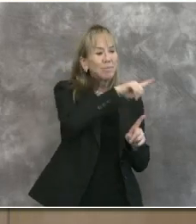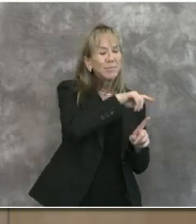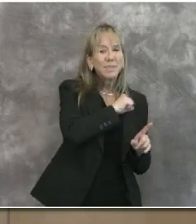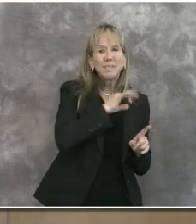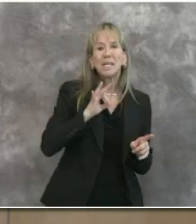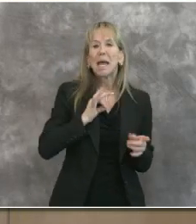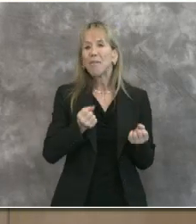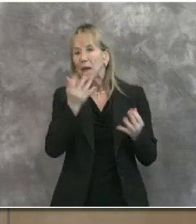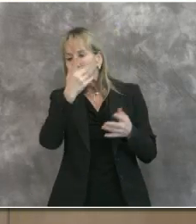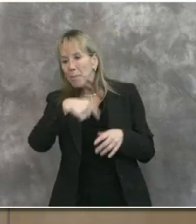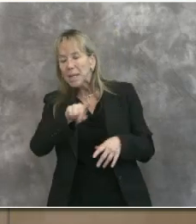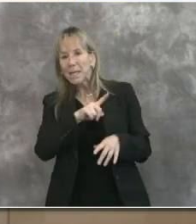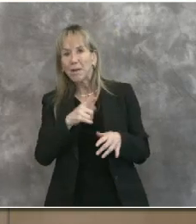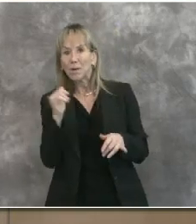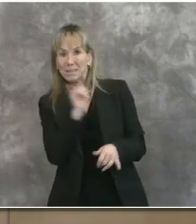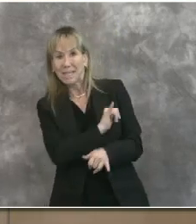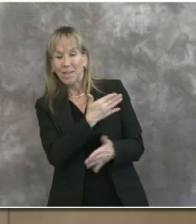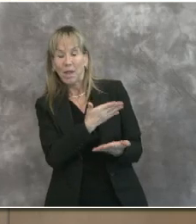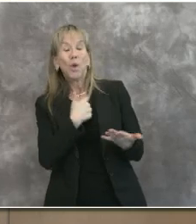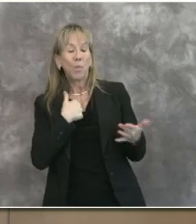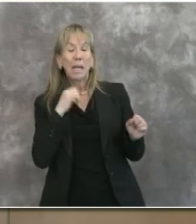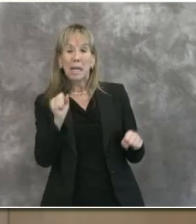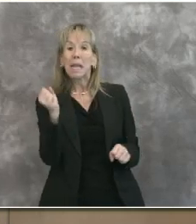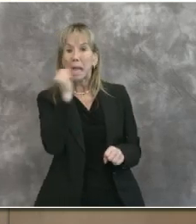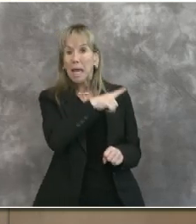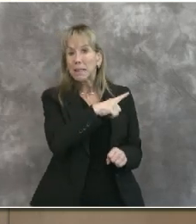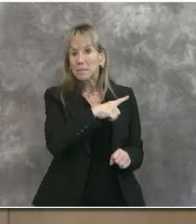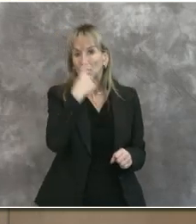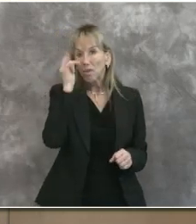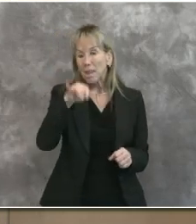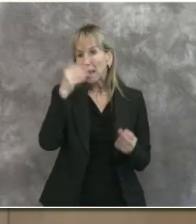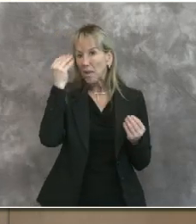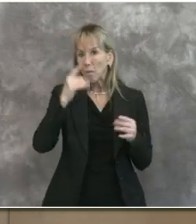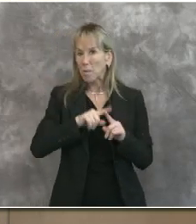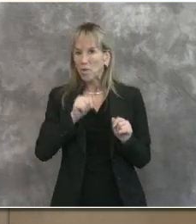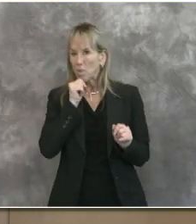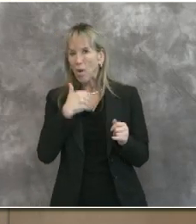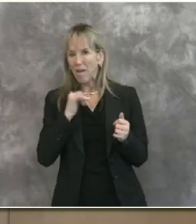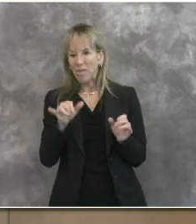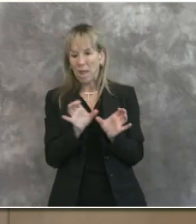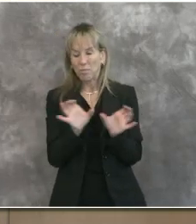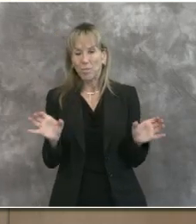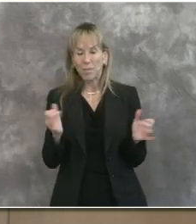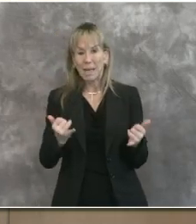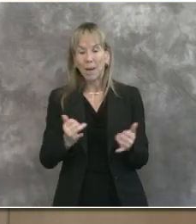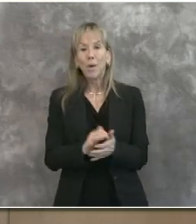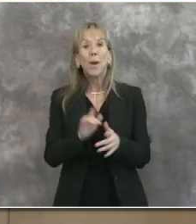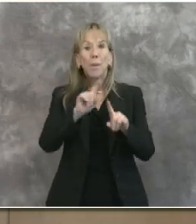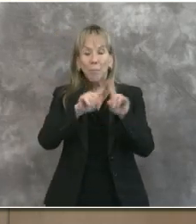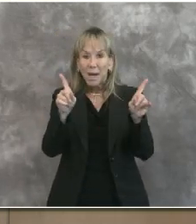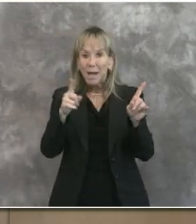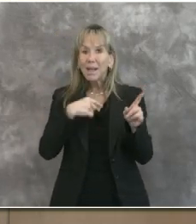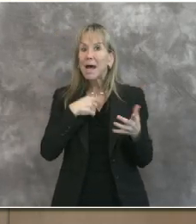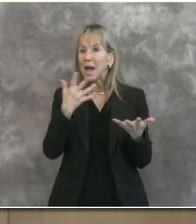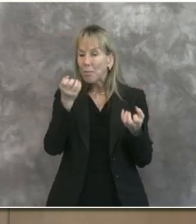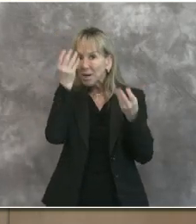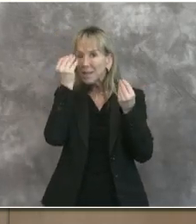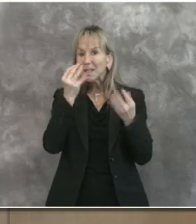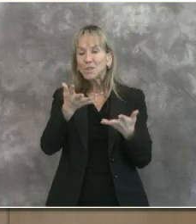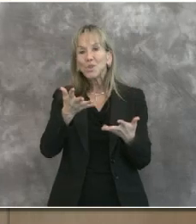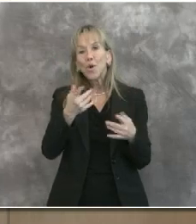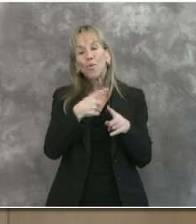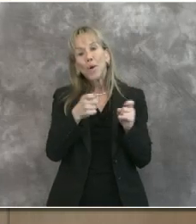many of those are residents. We can ask for that detailed information and see if we get it. One number I did want to give you that you asked for yesterday, Lisa,